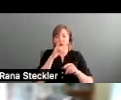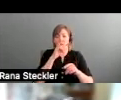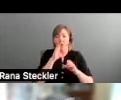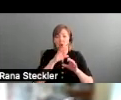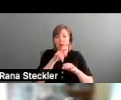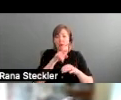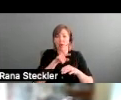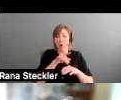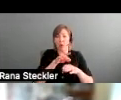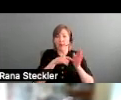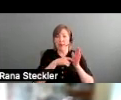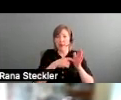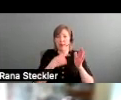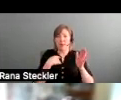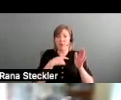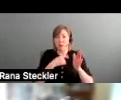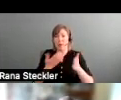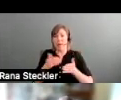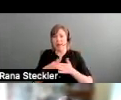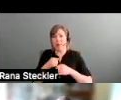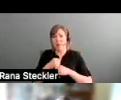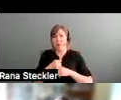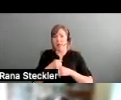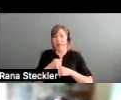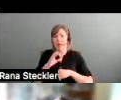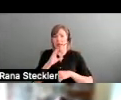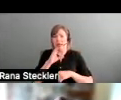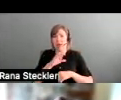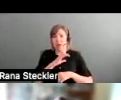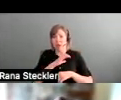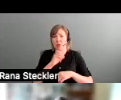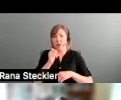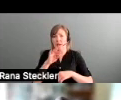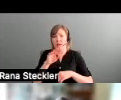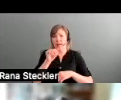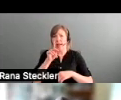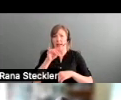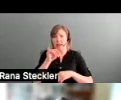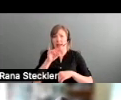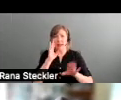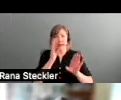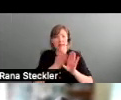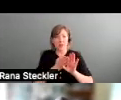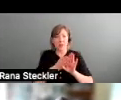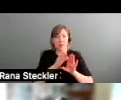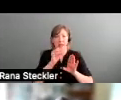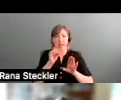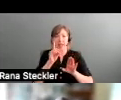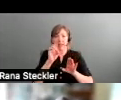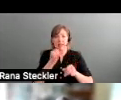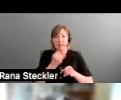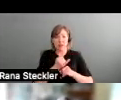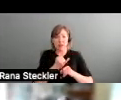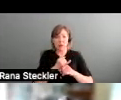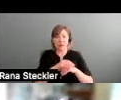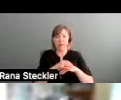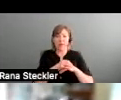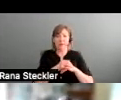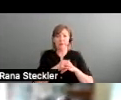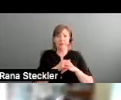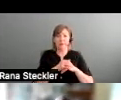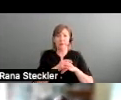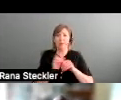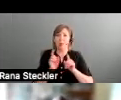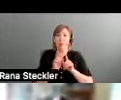examples, we again create this caricature of anti-psychiatry and deinstitutionalization.